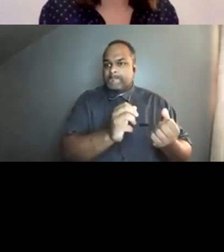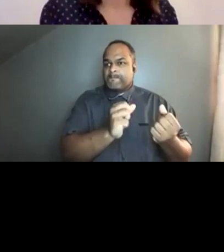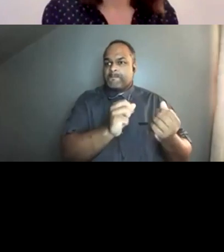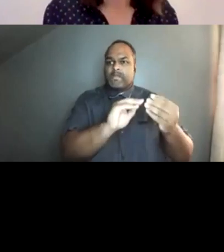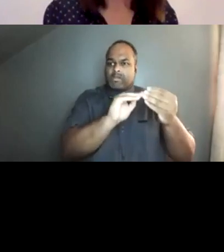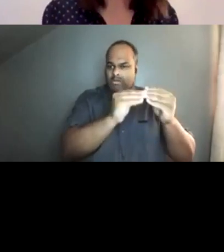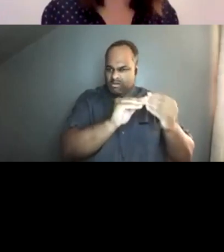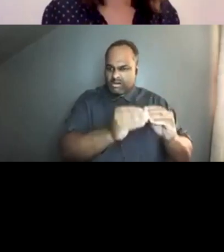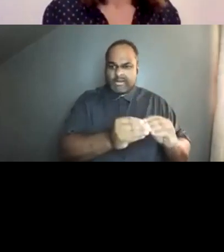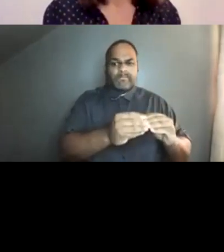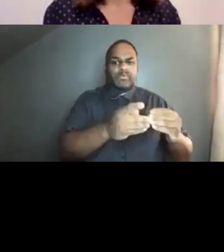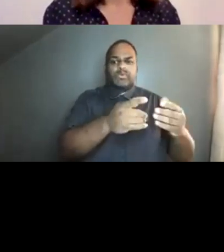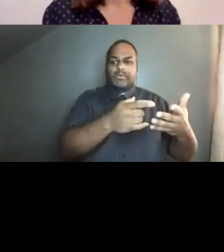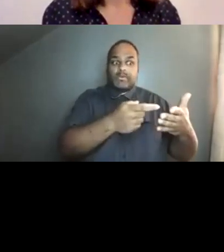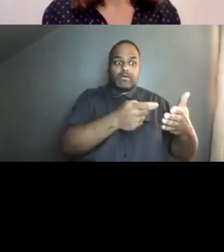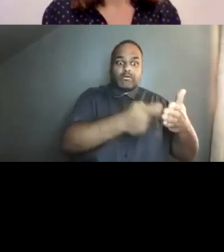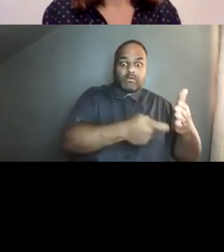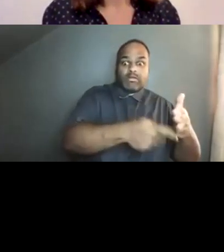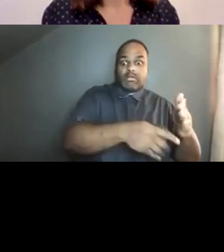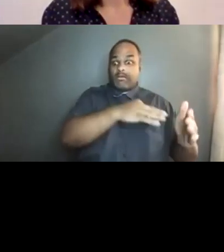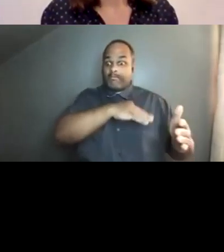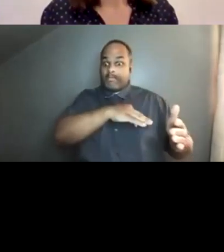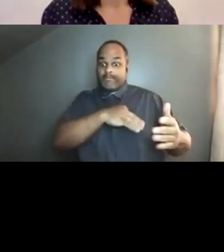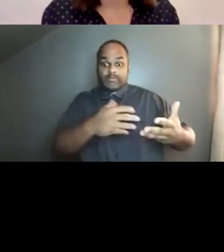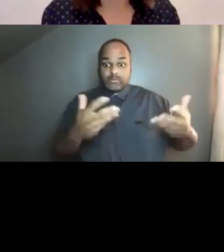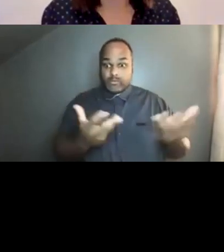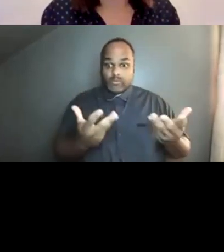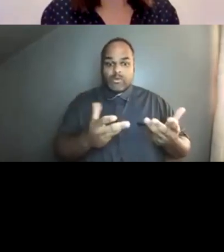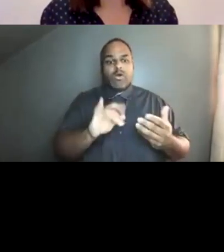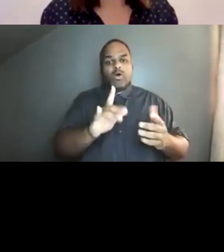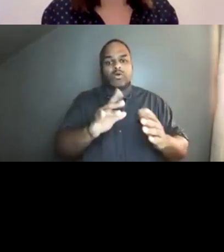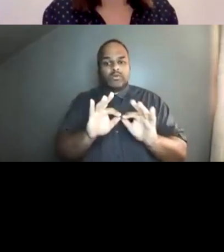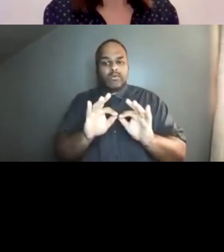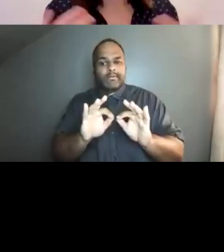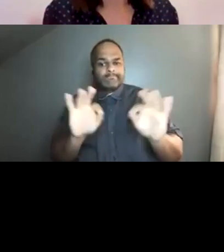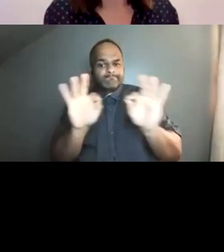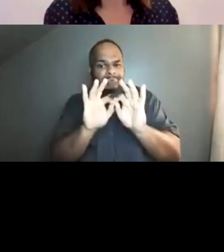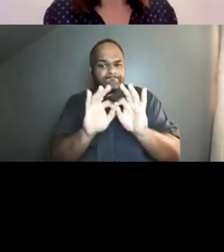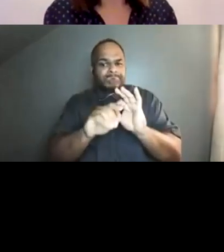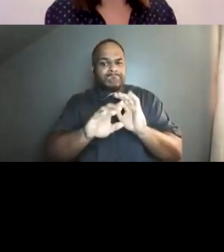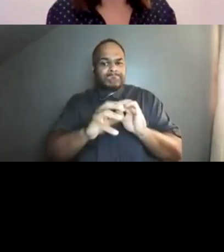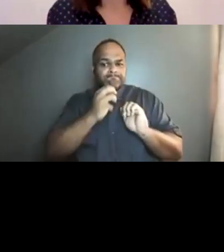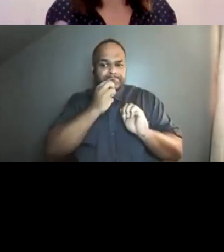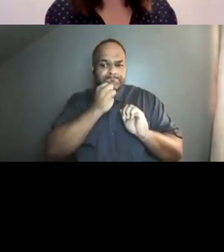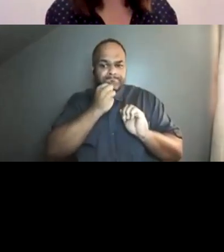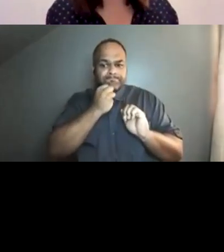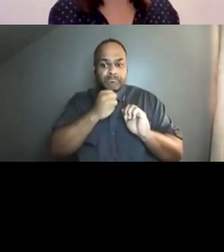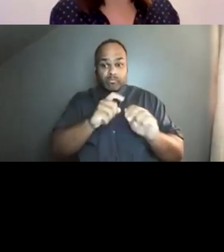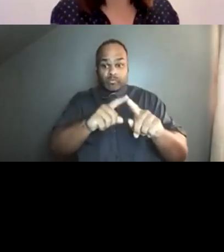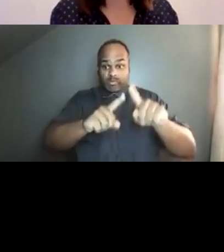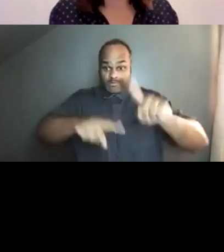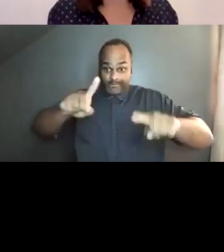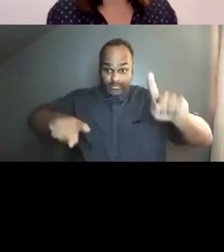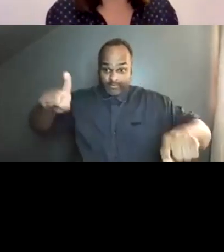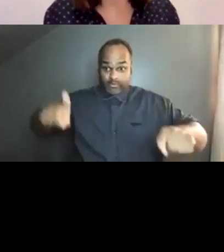costs and benefits, but also with some values, including this value of diversity